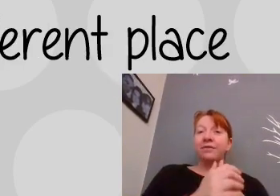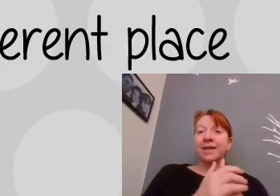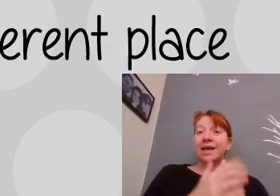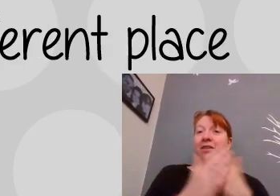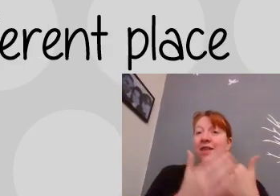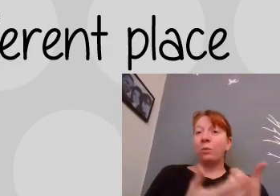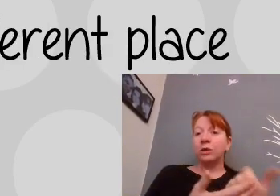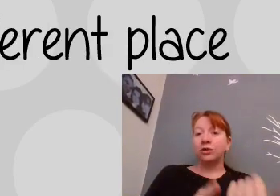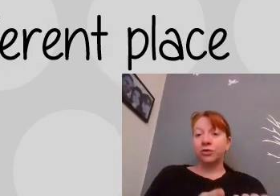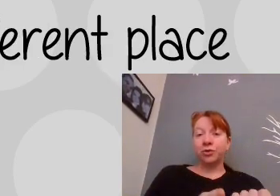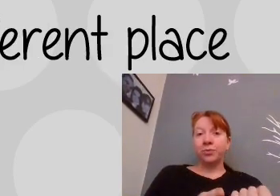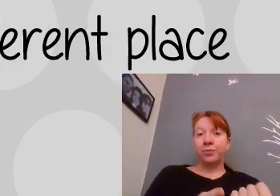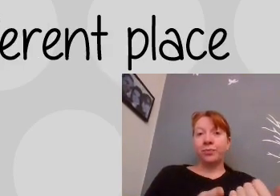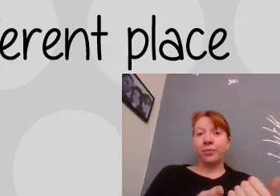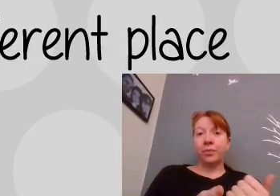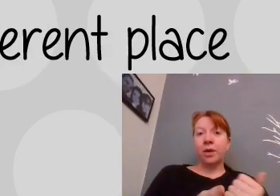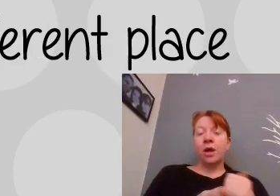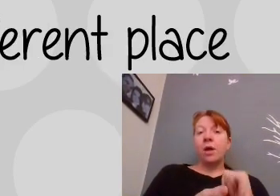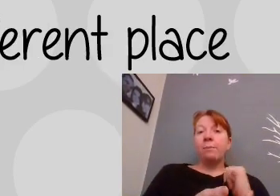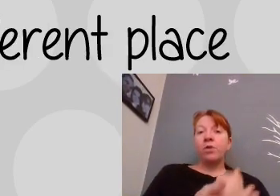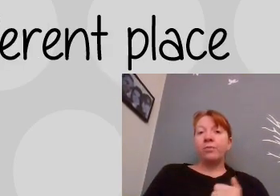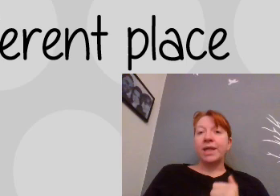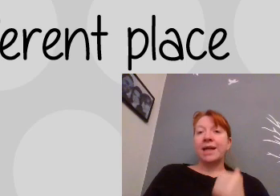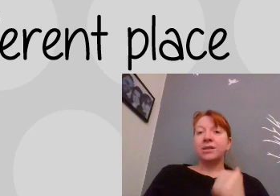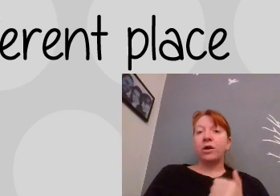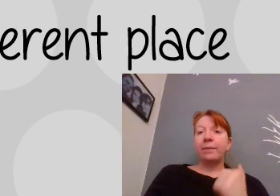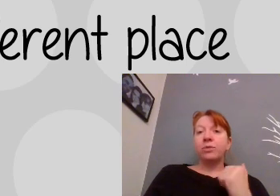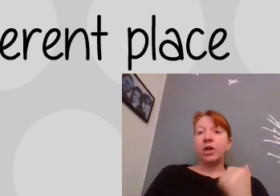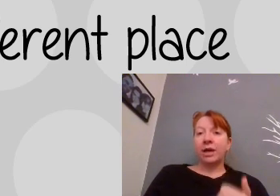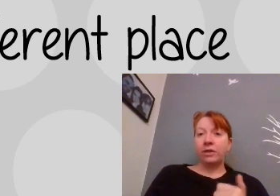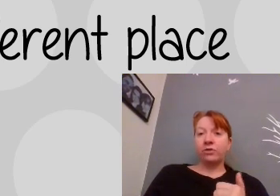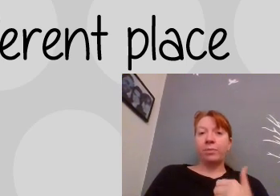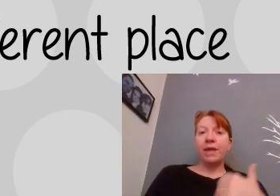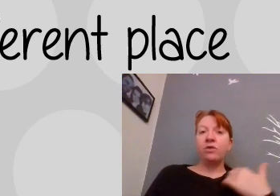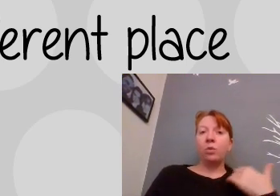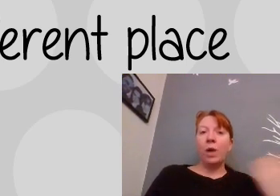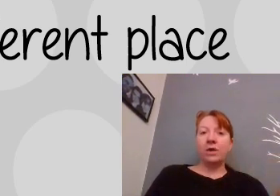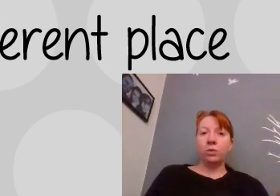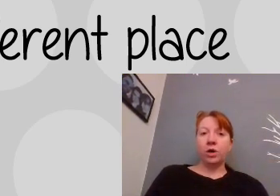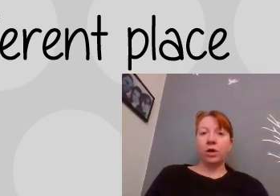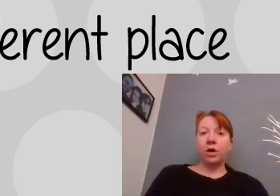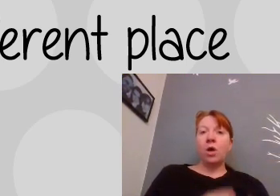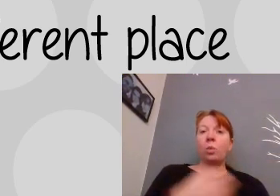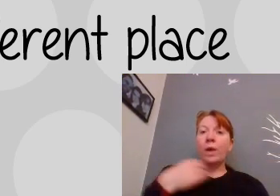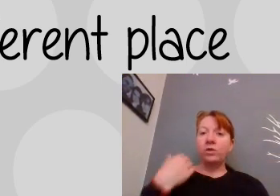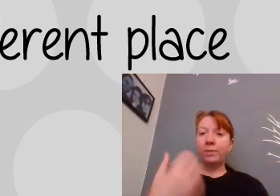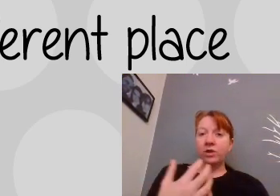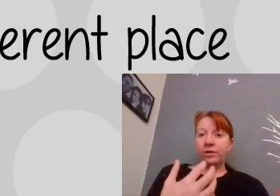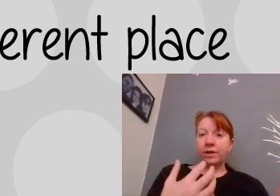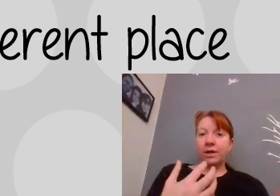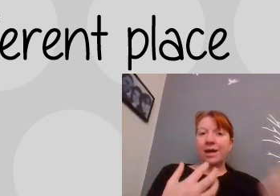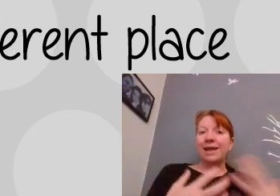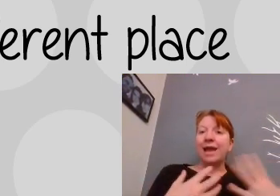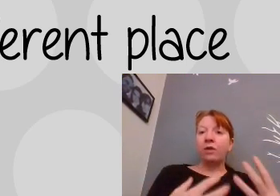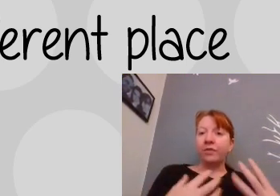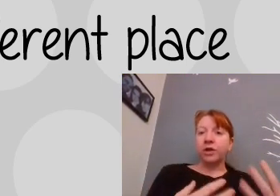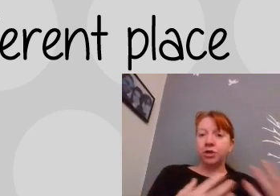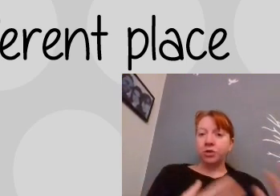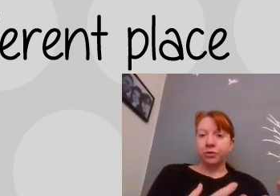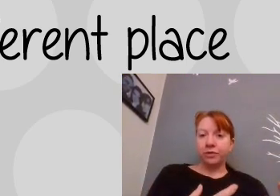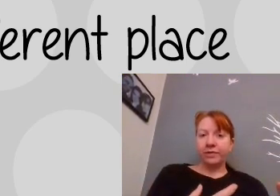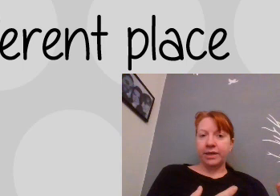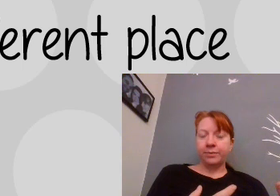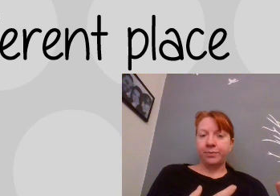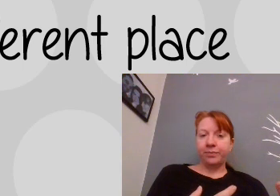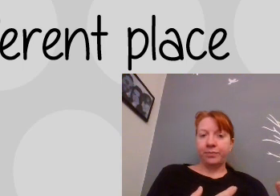But Einstein figured out that that wasn't true. Movement and time changed depending on where you were, when you measured it, and how